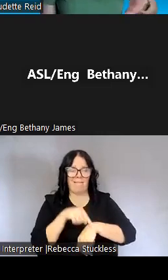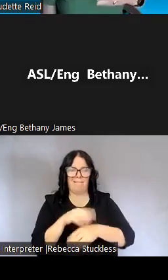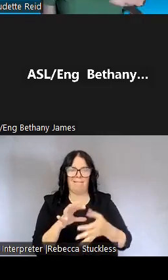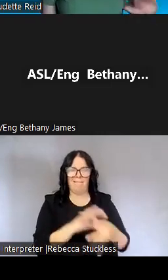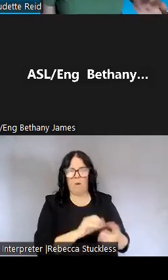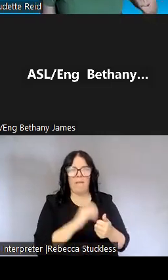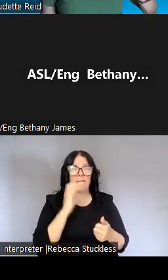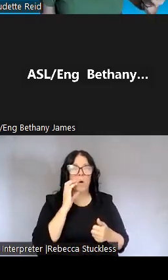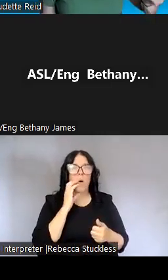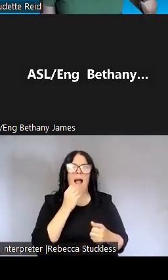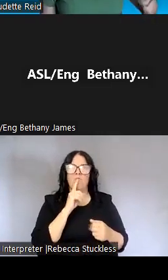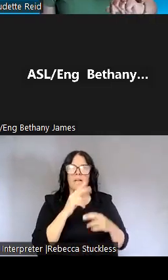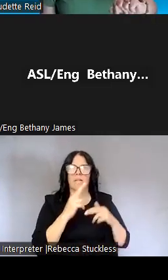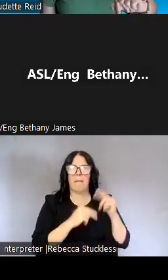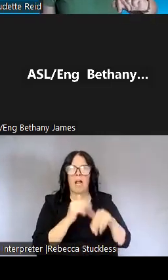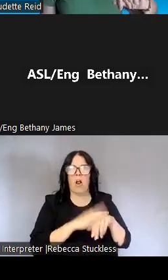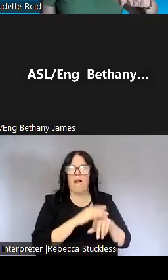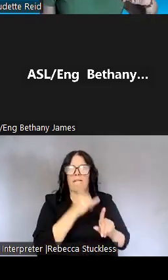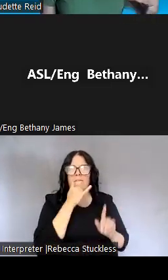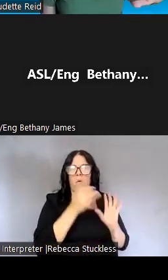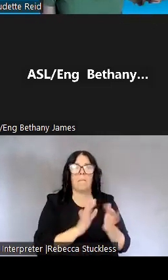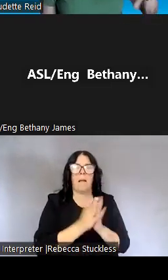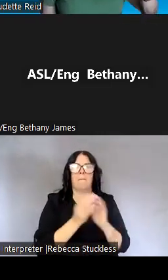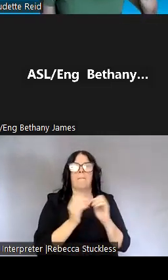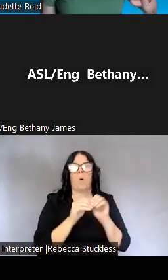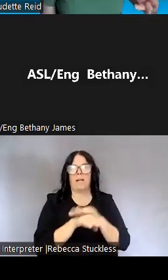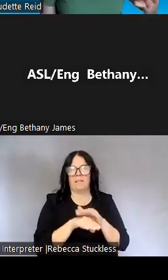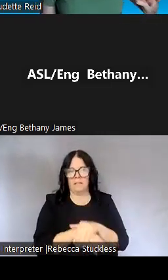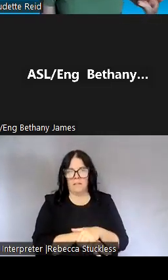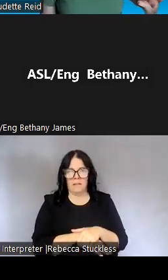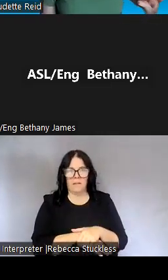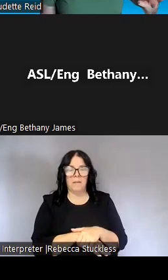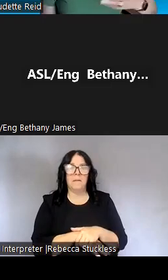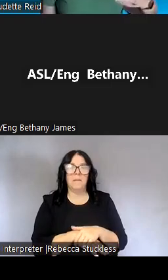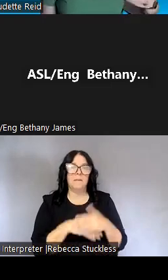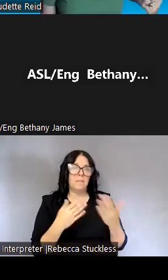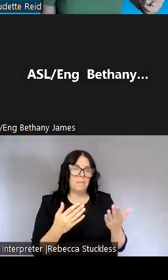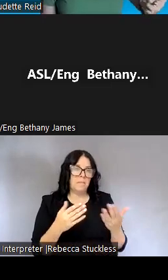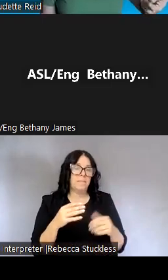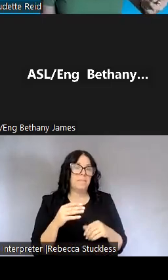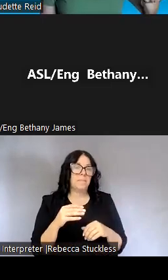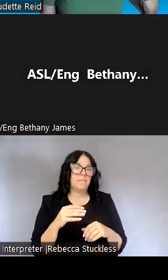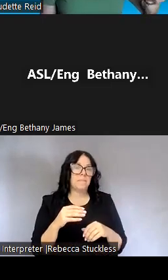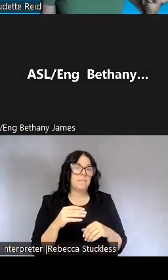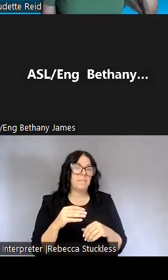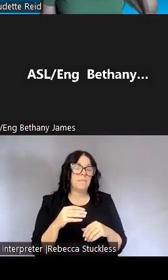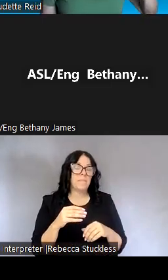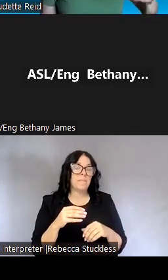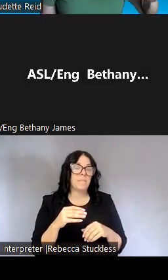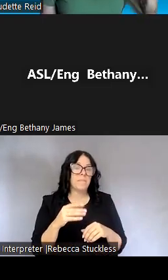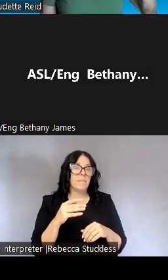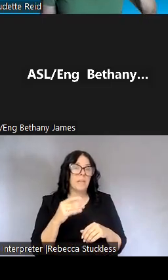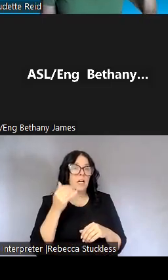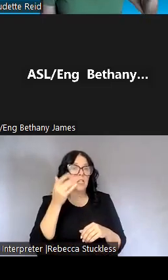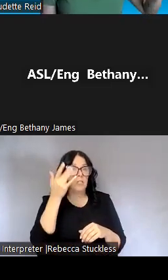usefulness and they make it even more accessible. Now, the capacities on smartphones vary by model, but it